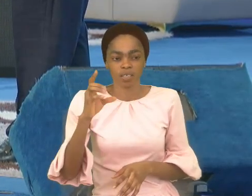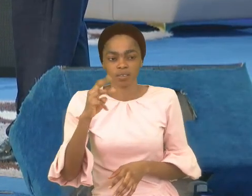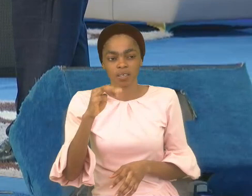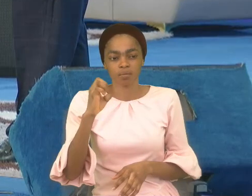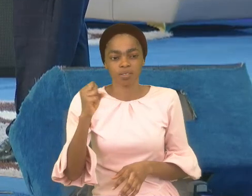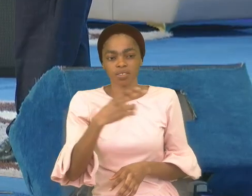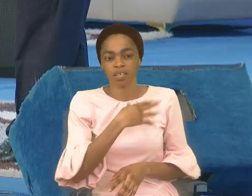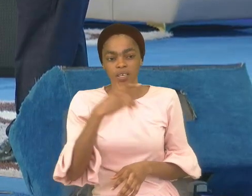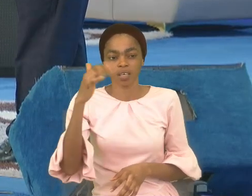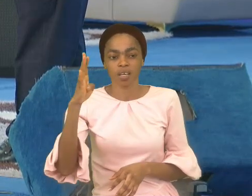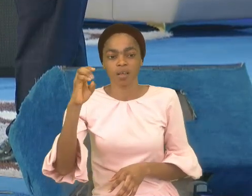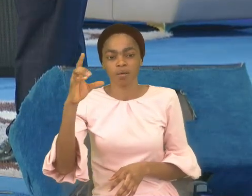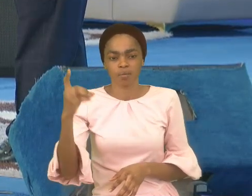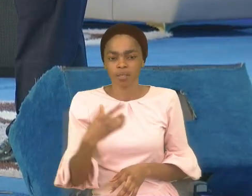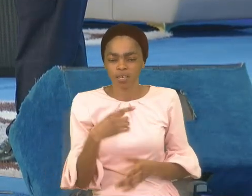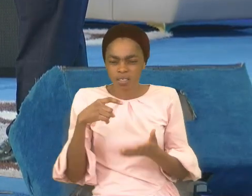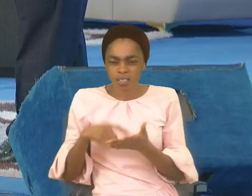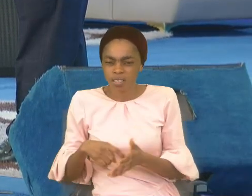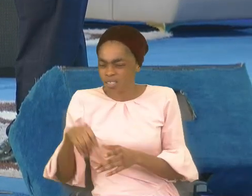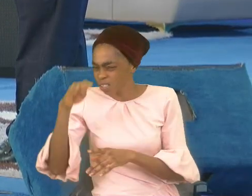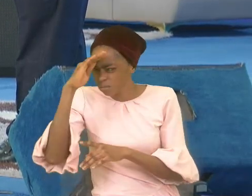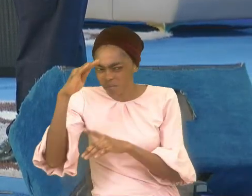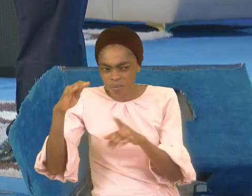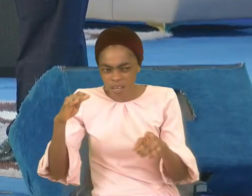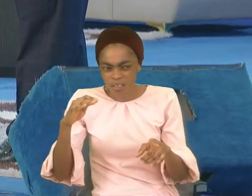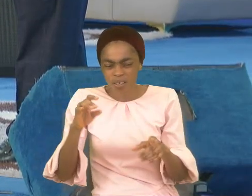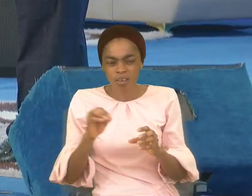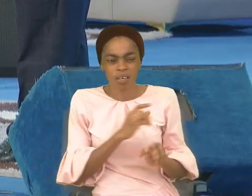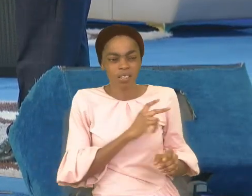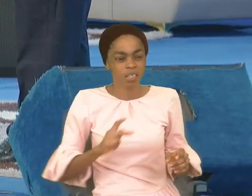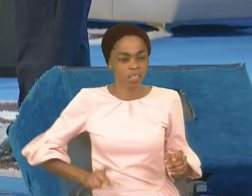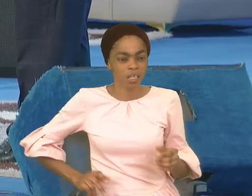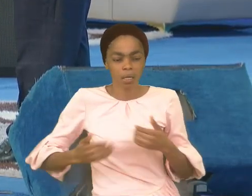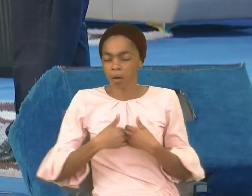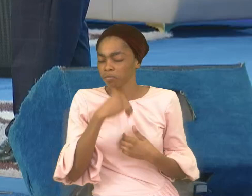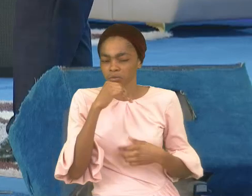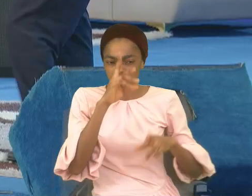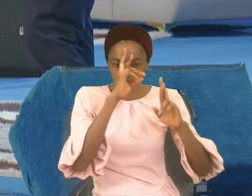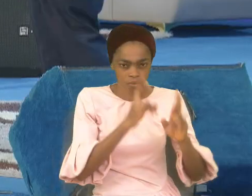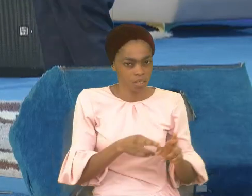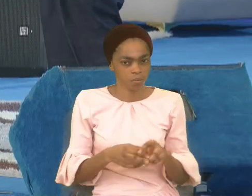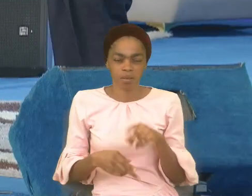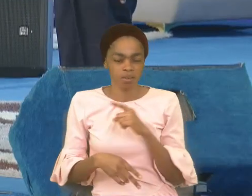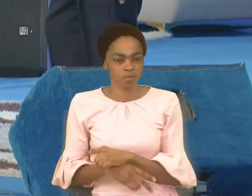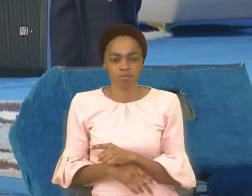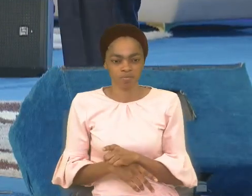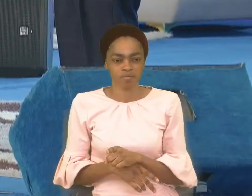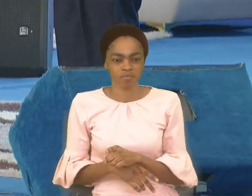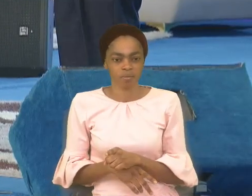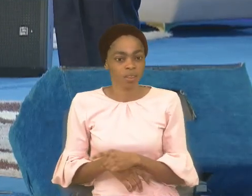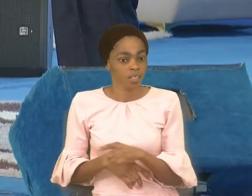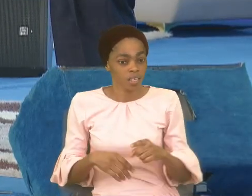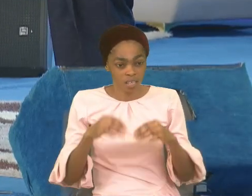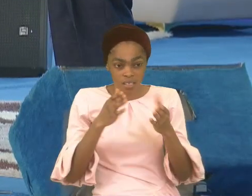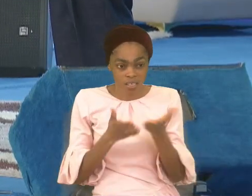not regarded thee. They serve not thy gods, nor worship the